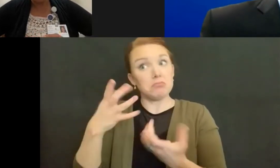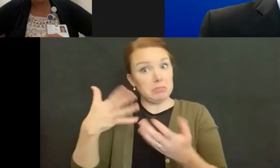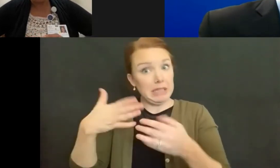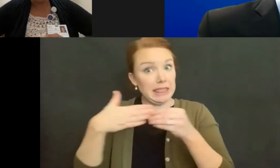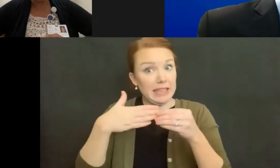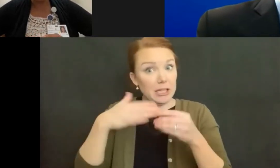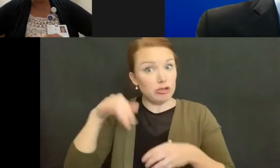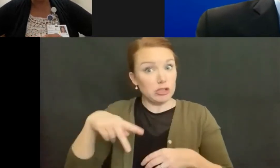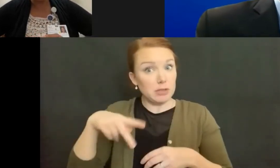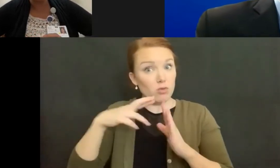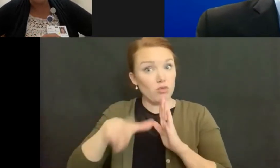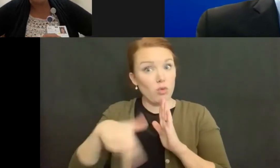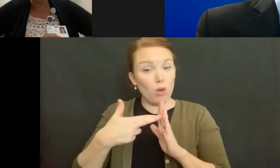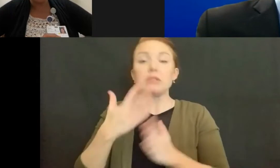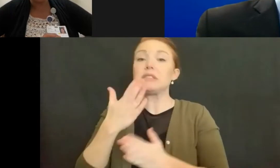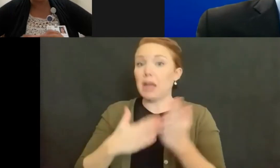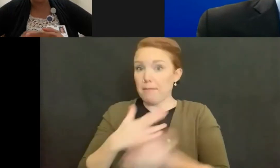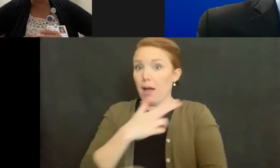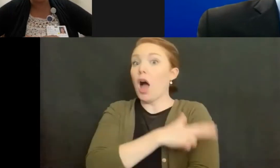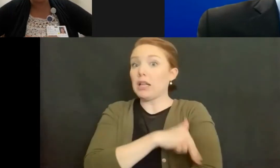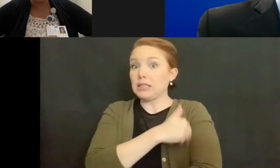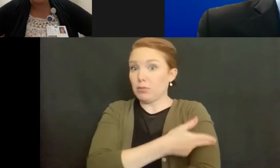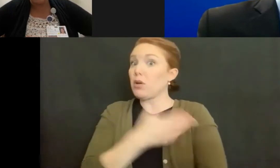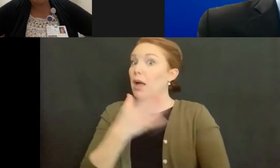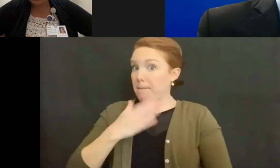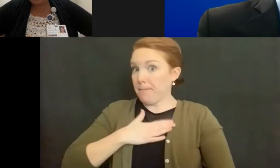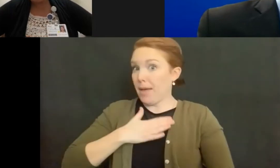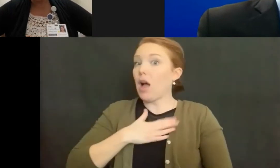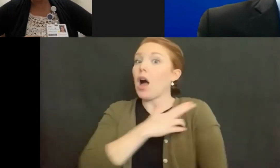role, some of the hospital, and my hospital is one